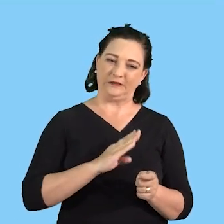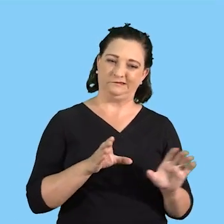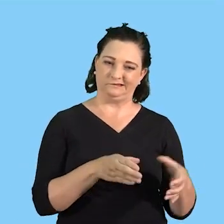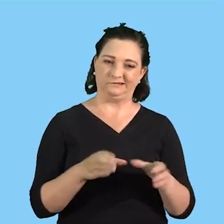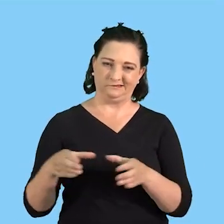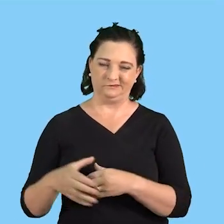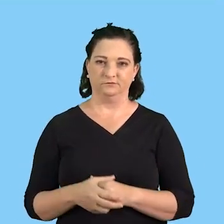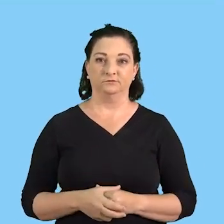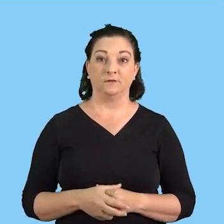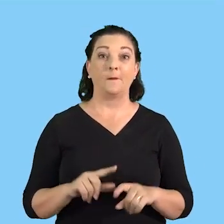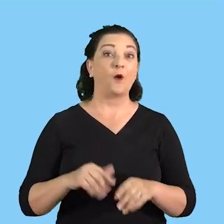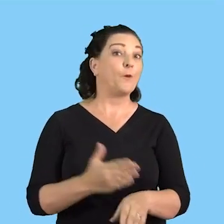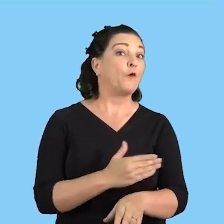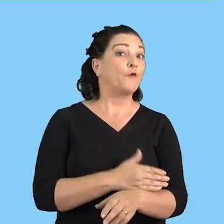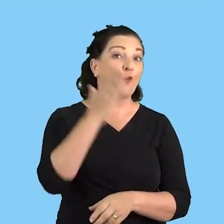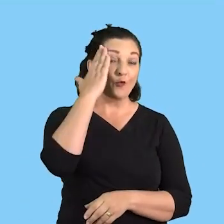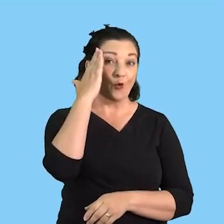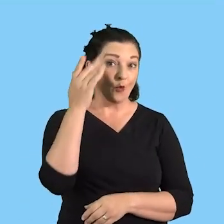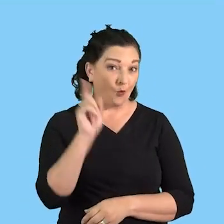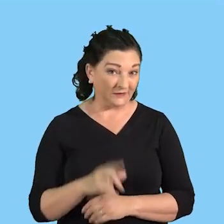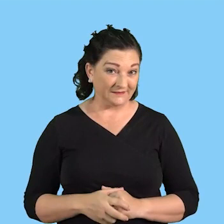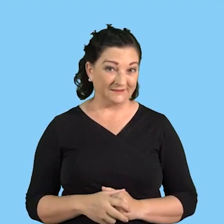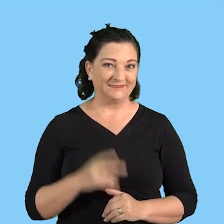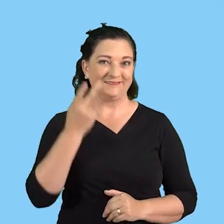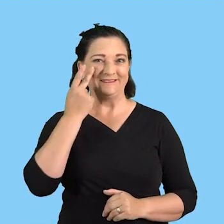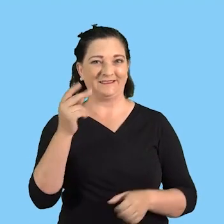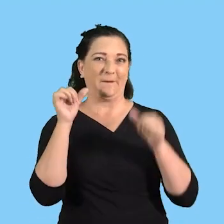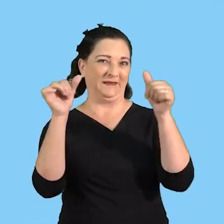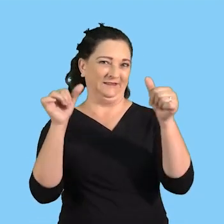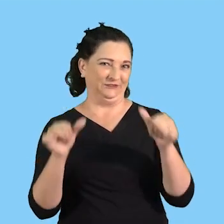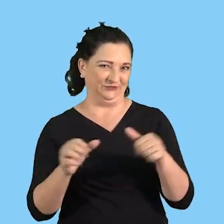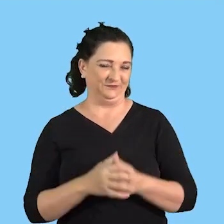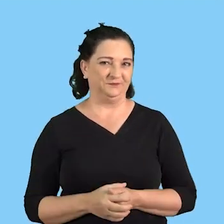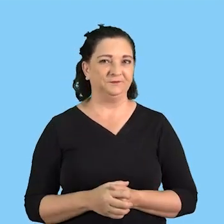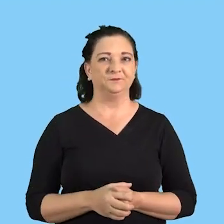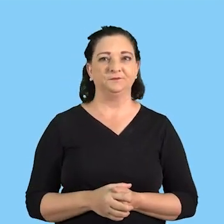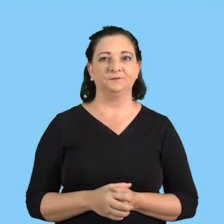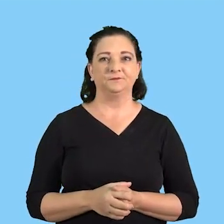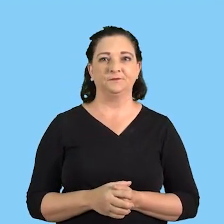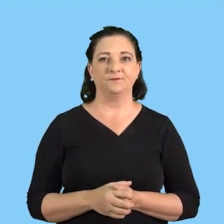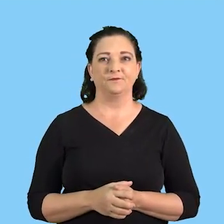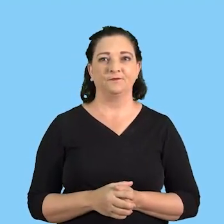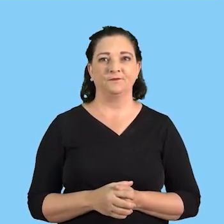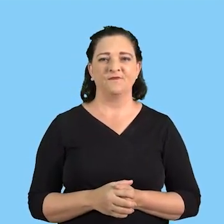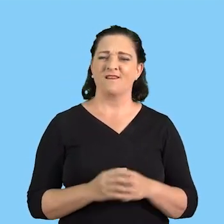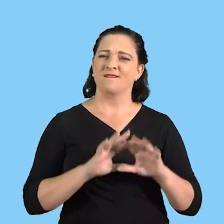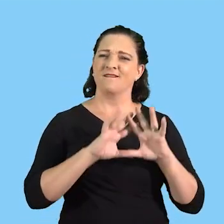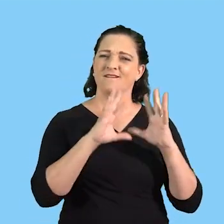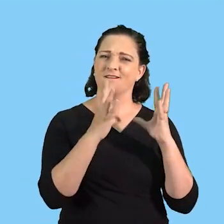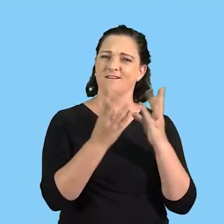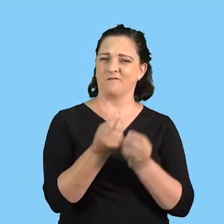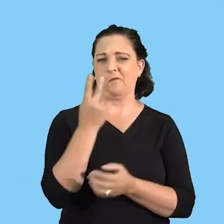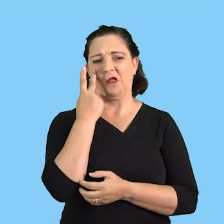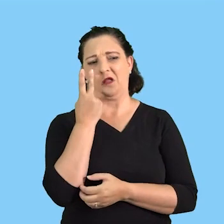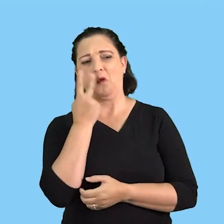The pre-knowledge question for today, as you can see from the picture, it is stated that everything that you